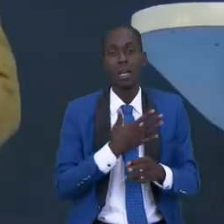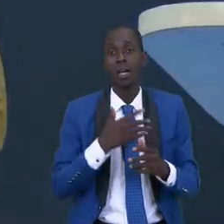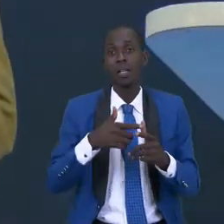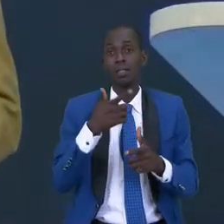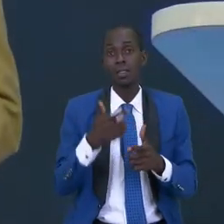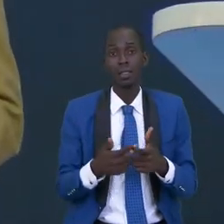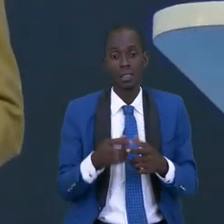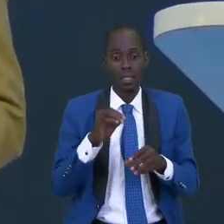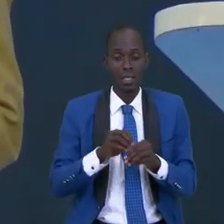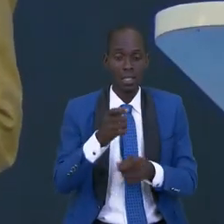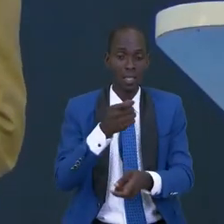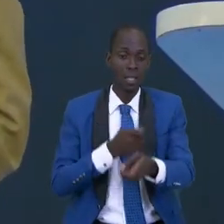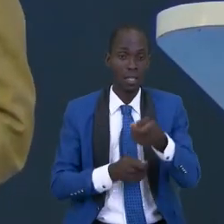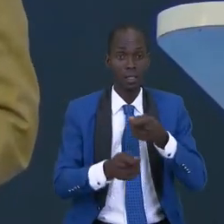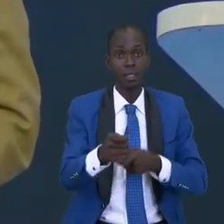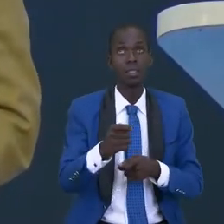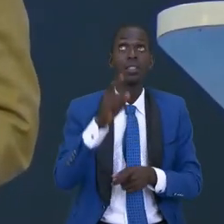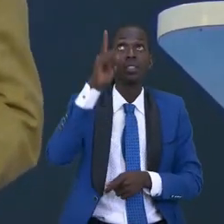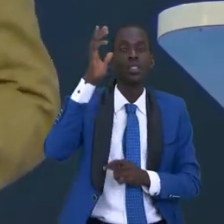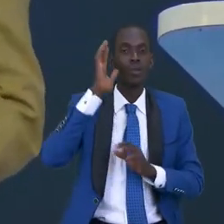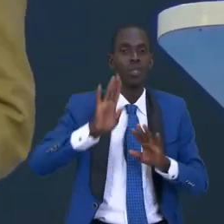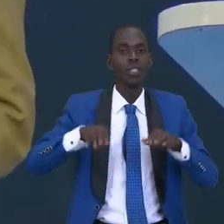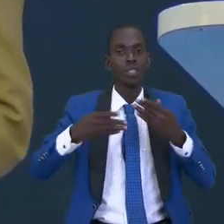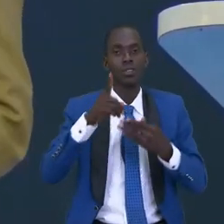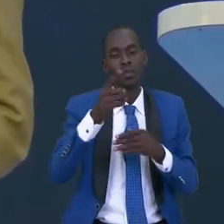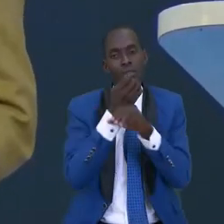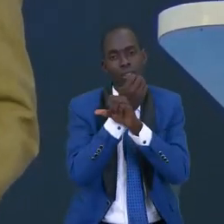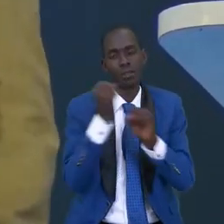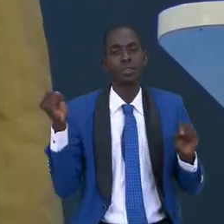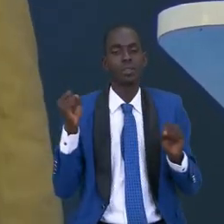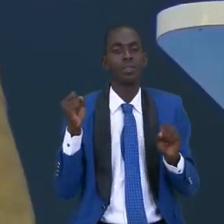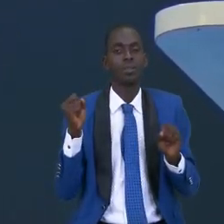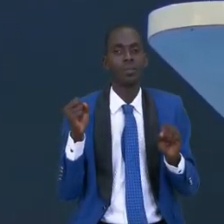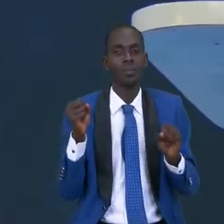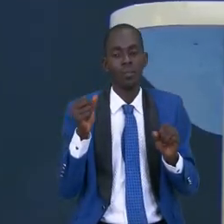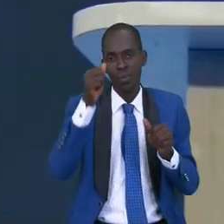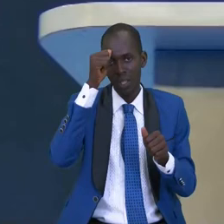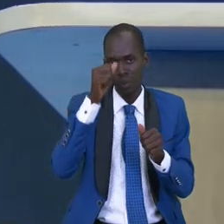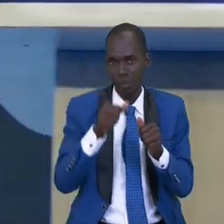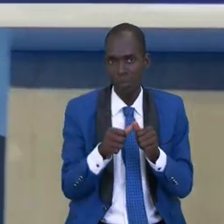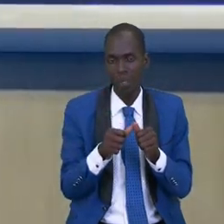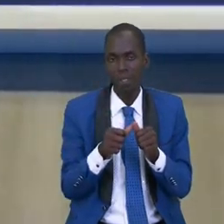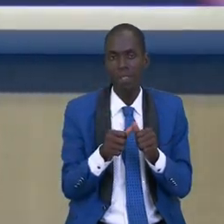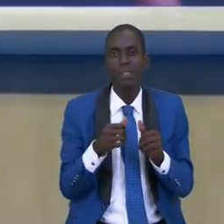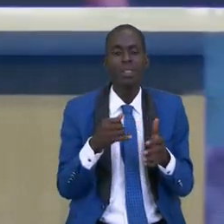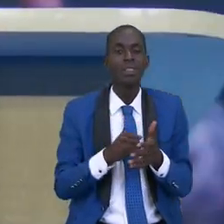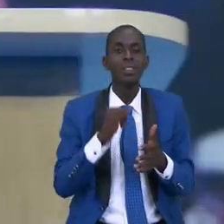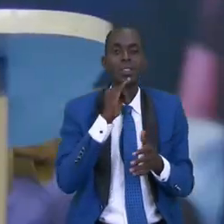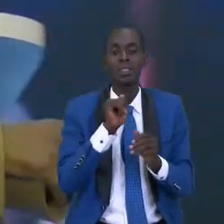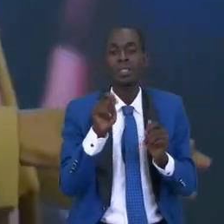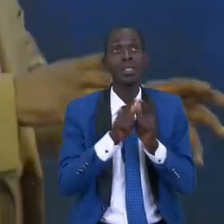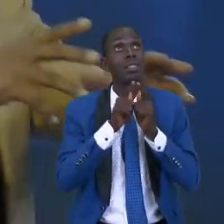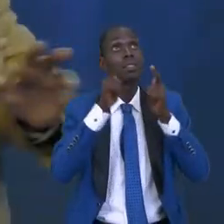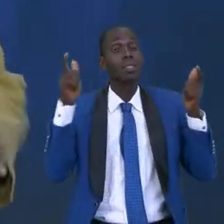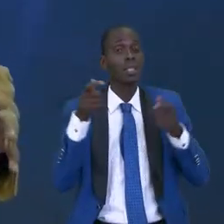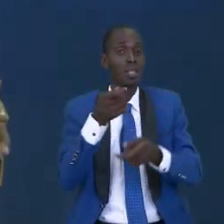in exchange it will give you salvation. Remember, it's a great exchange. If